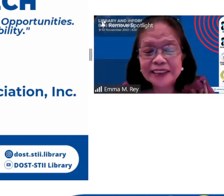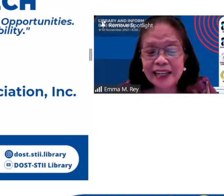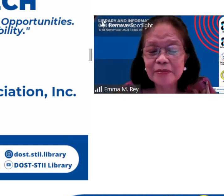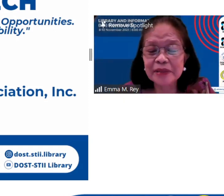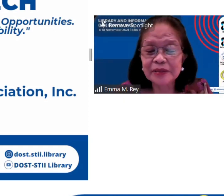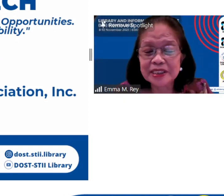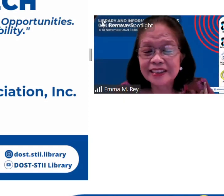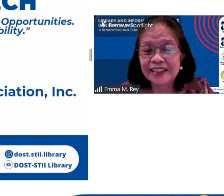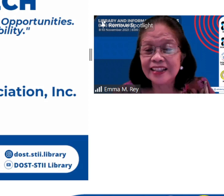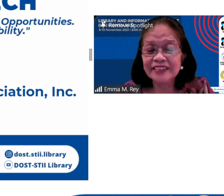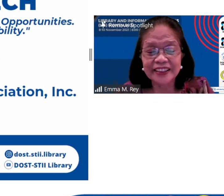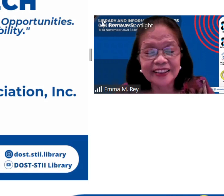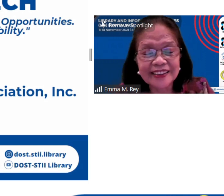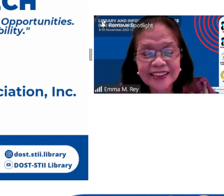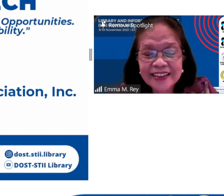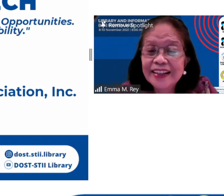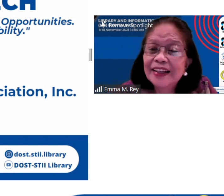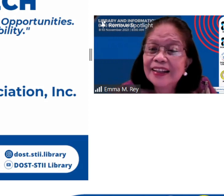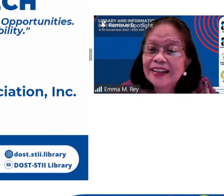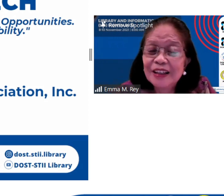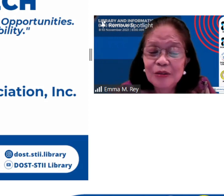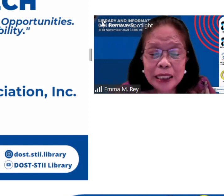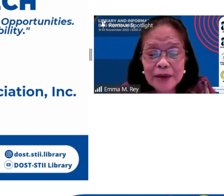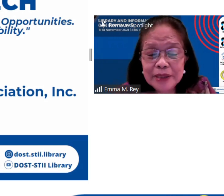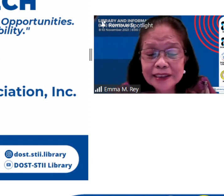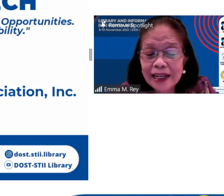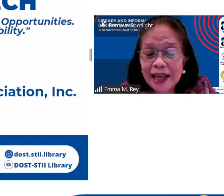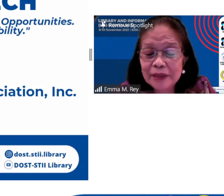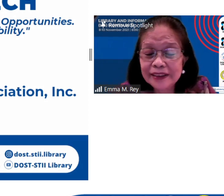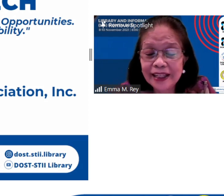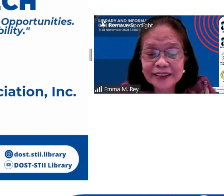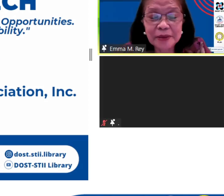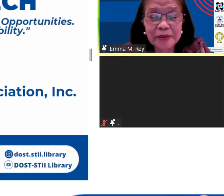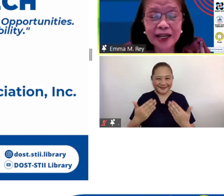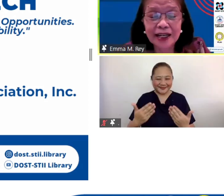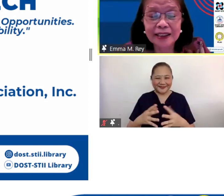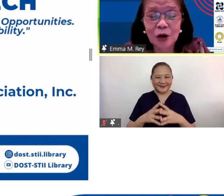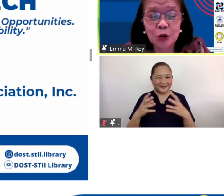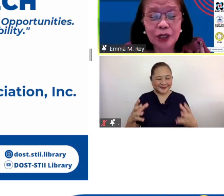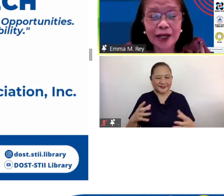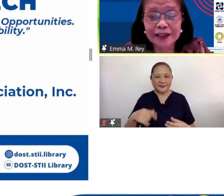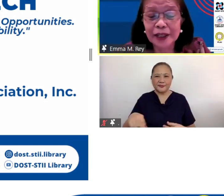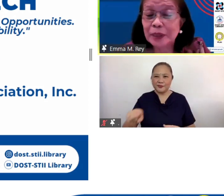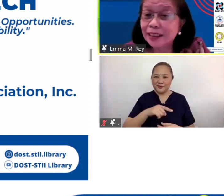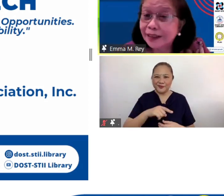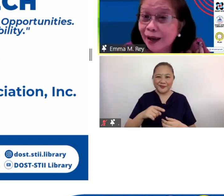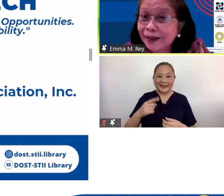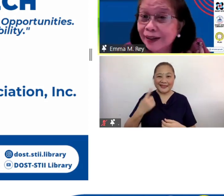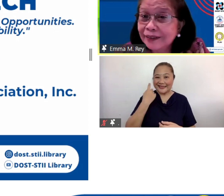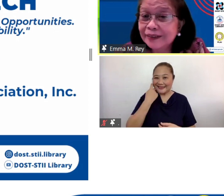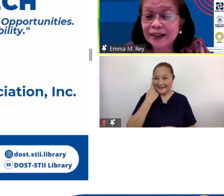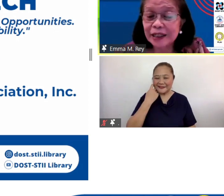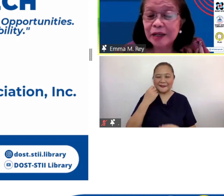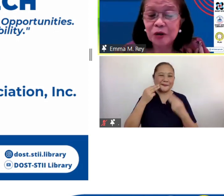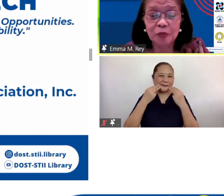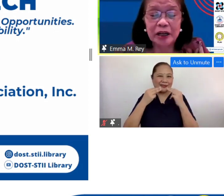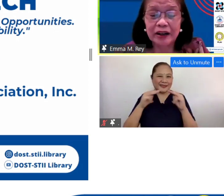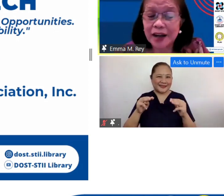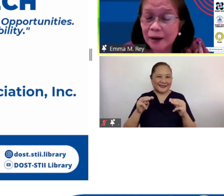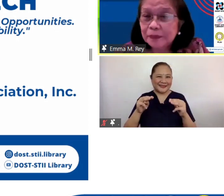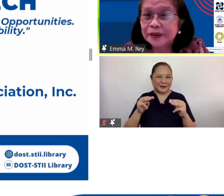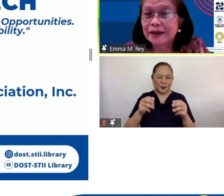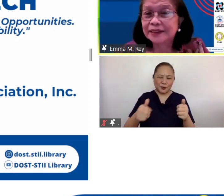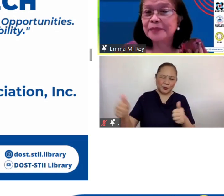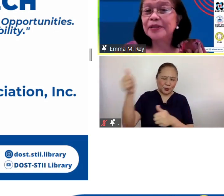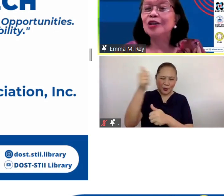Maraming salamat, Miss Linder. Maraming salamat din sa mga naunang nagmensahe. The cream of the